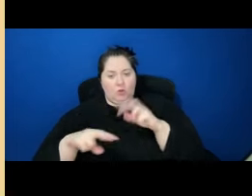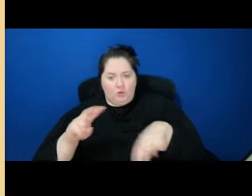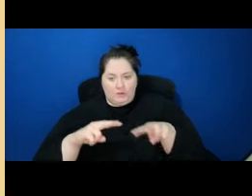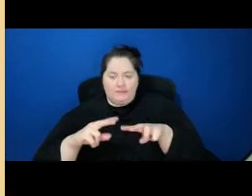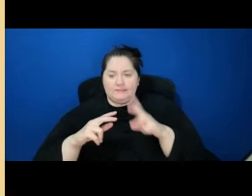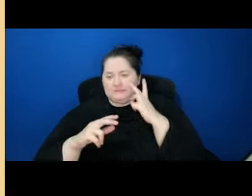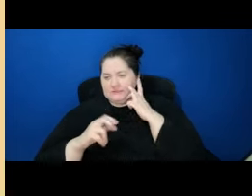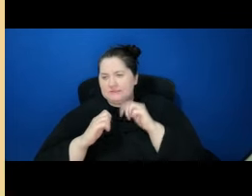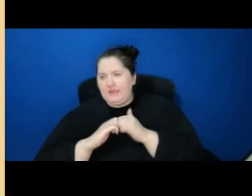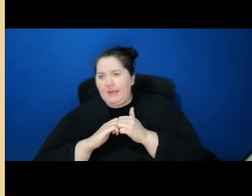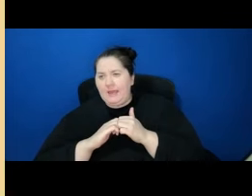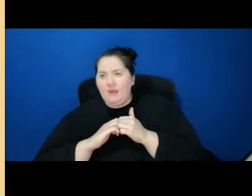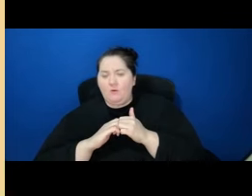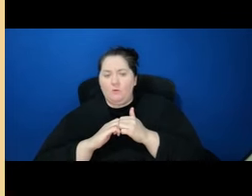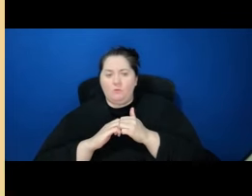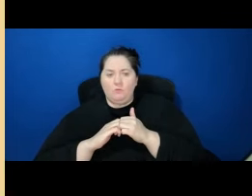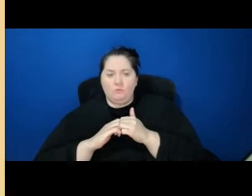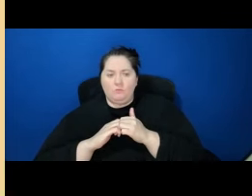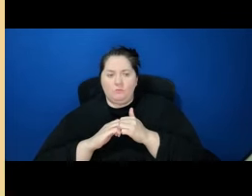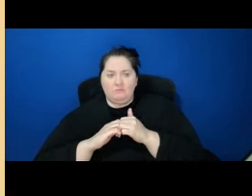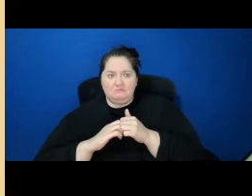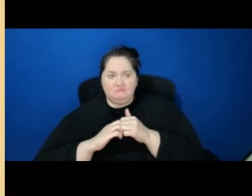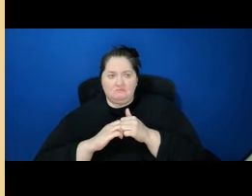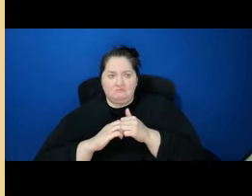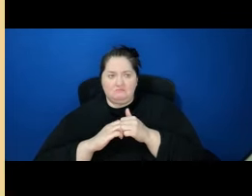how this actually plays out after we